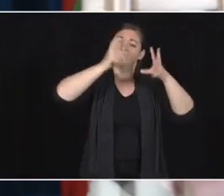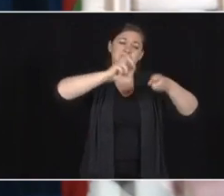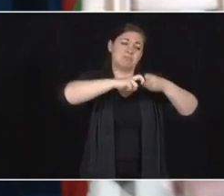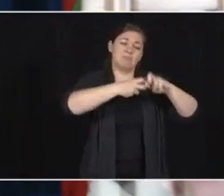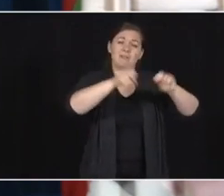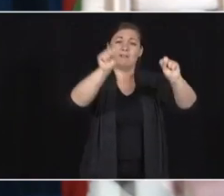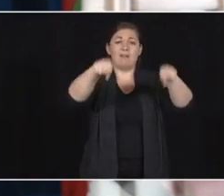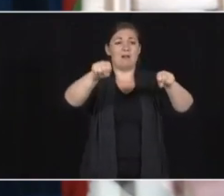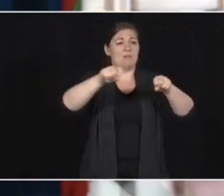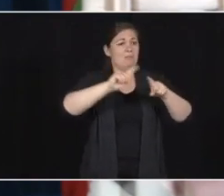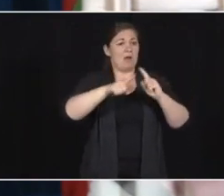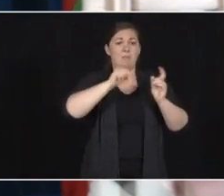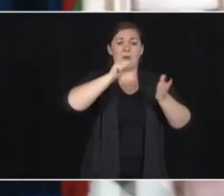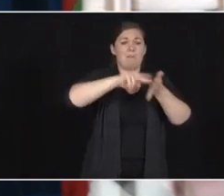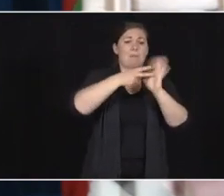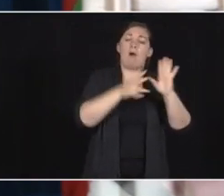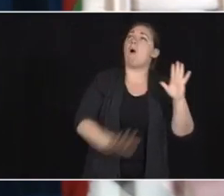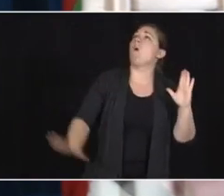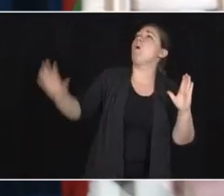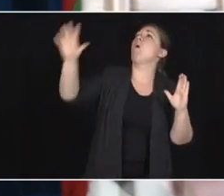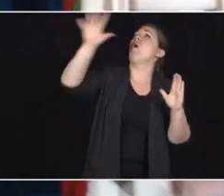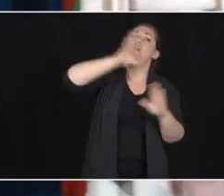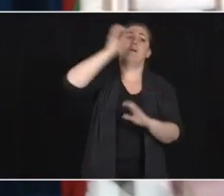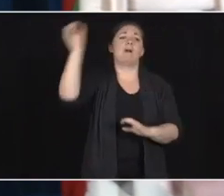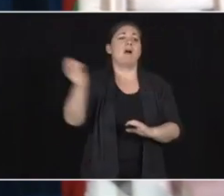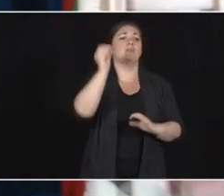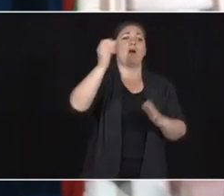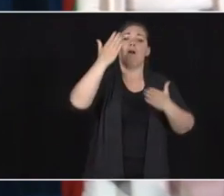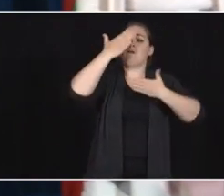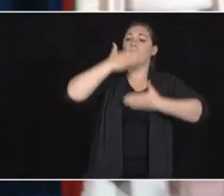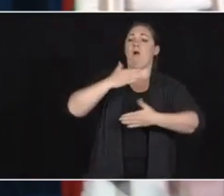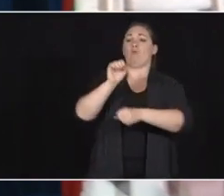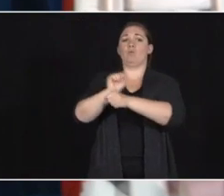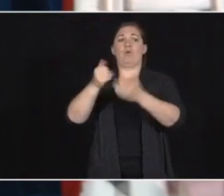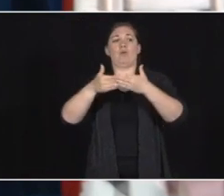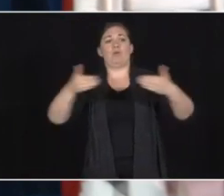is not representative of the frontline healthcare